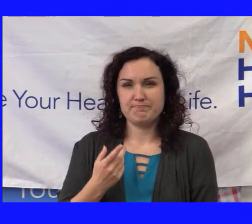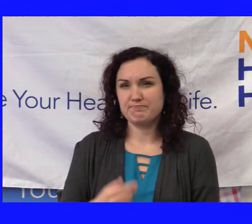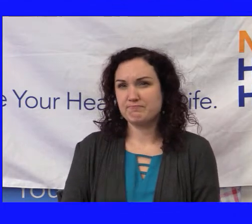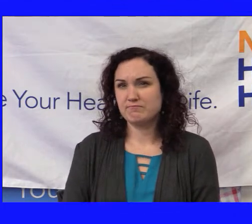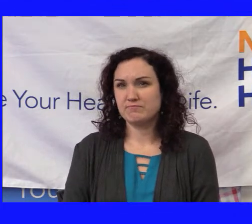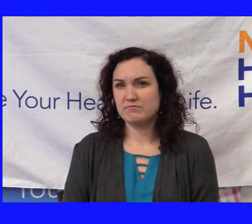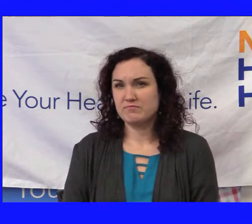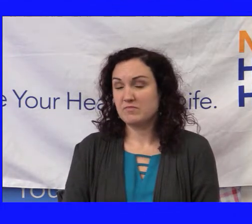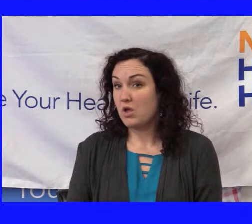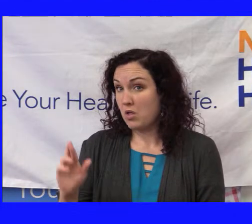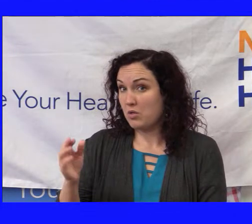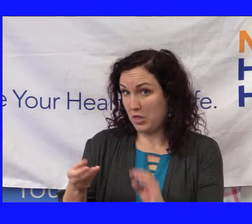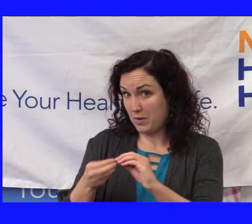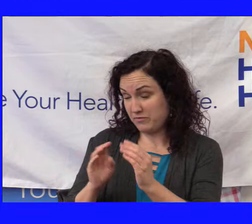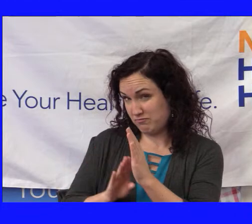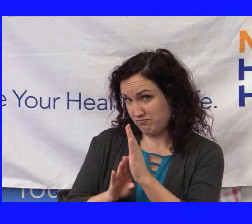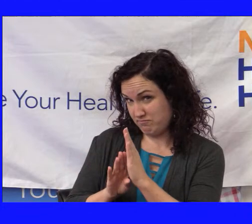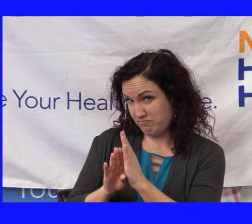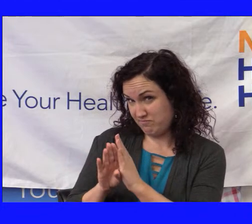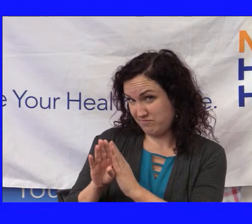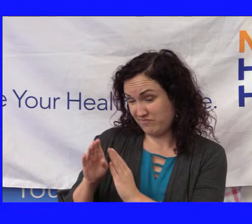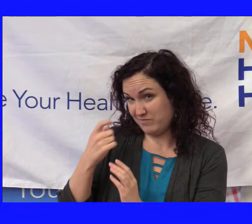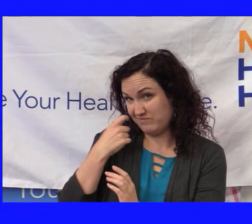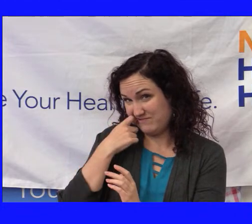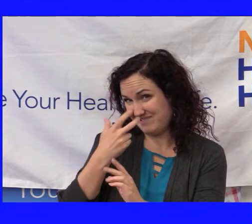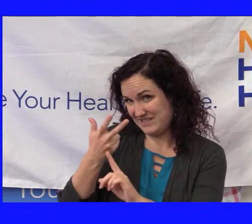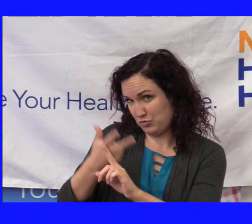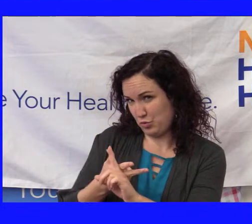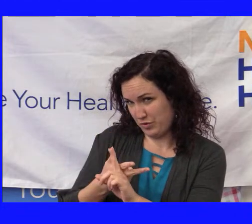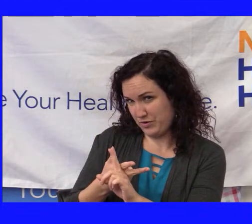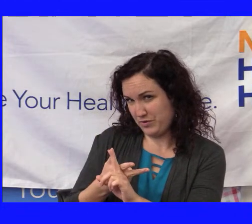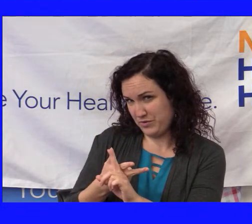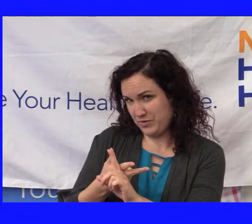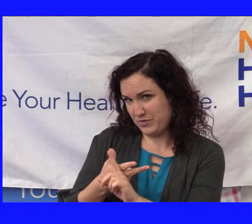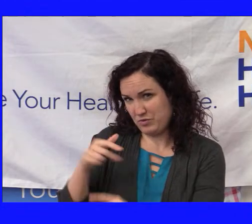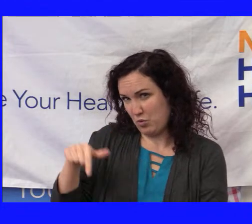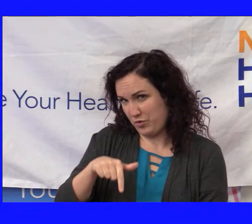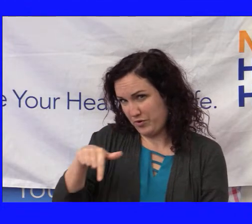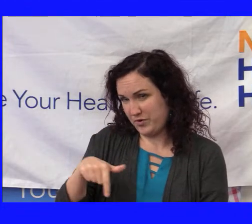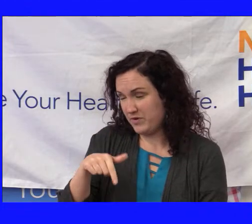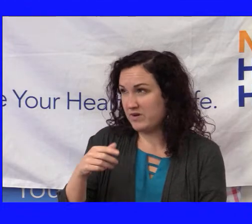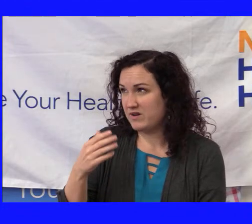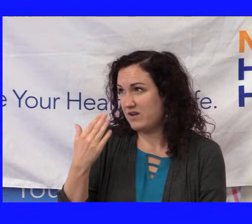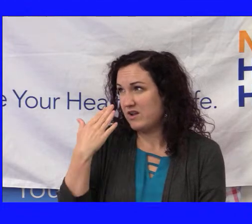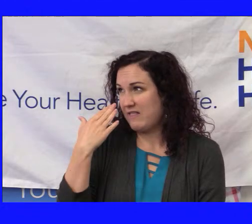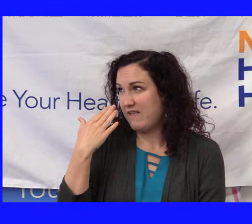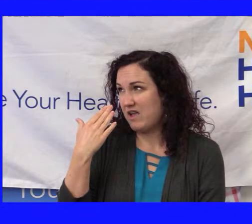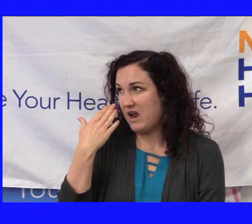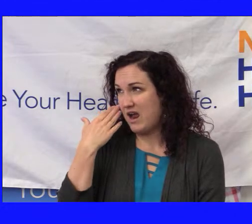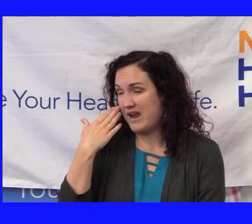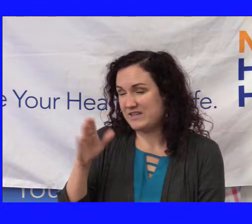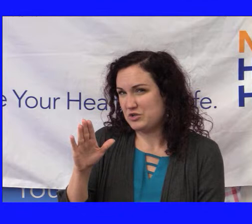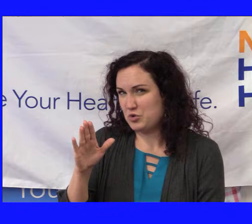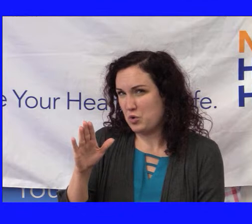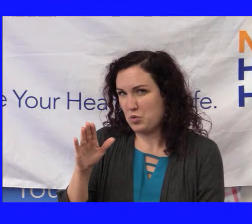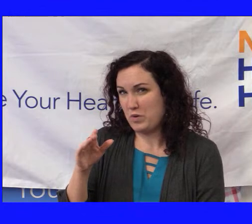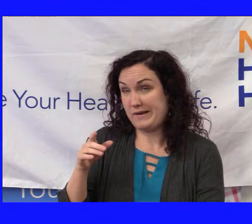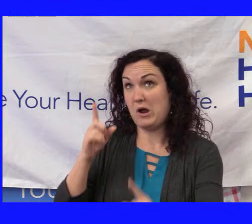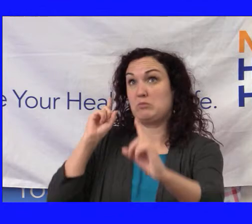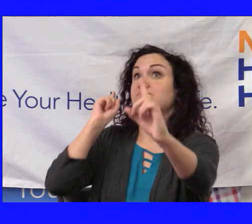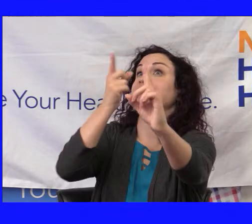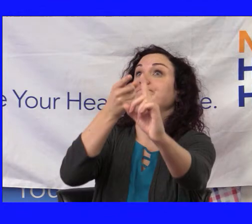So the rate's going up from last quarter, but I didn't know what our target was.